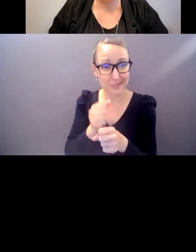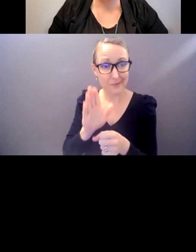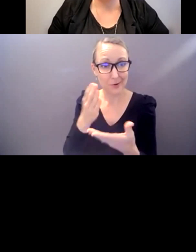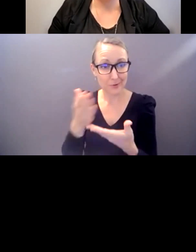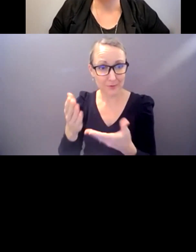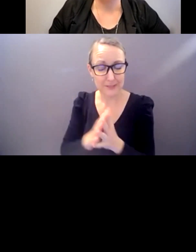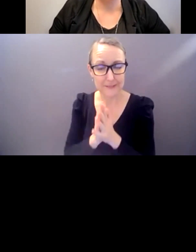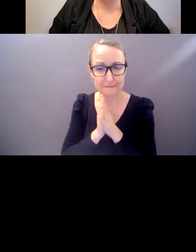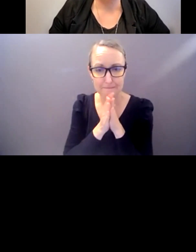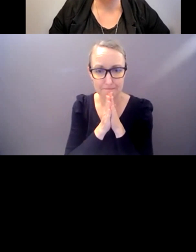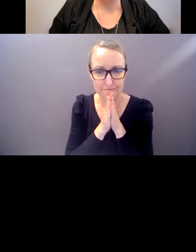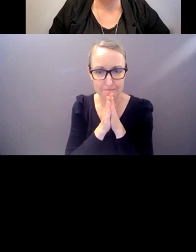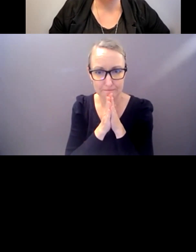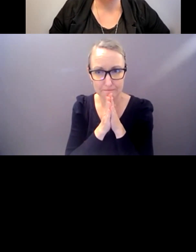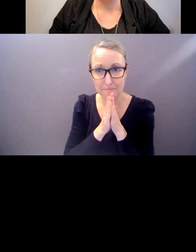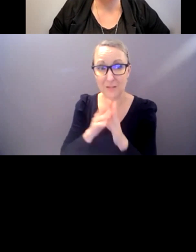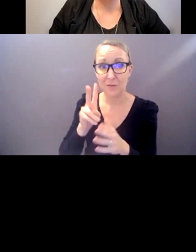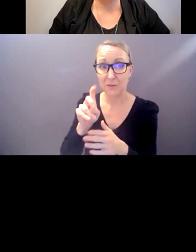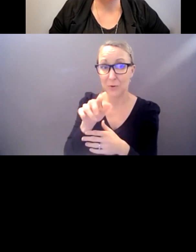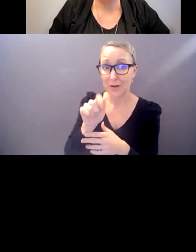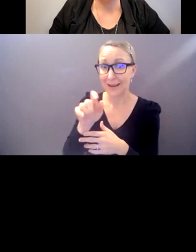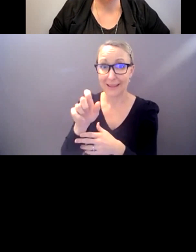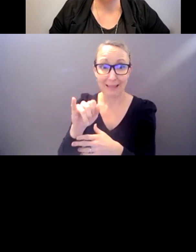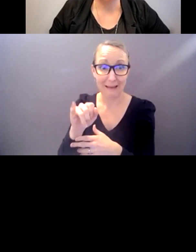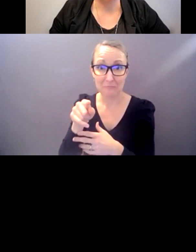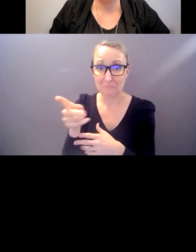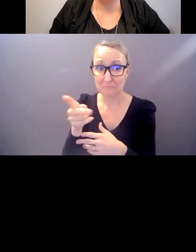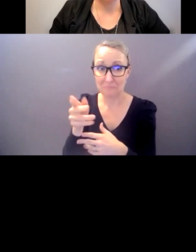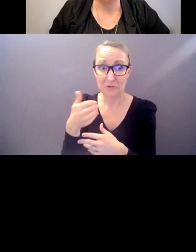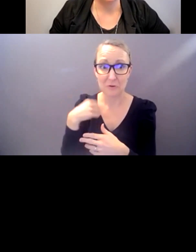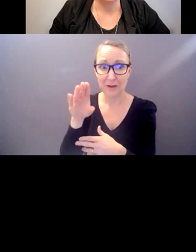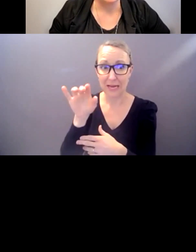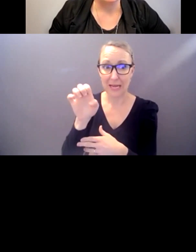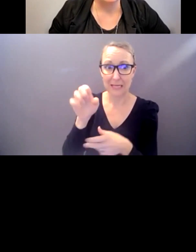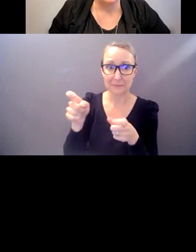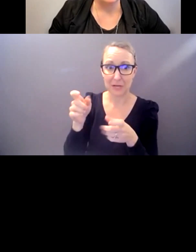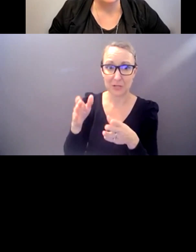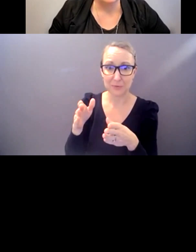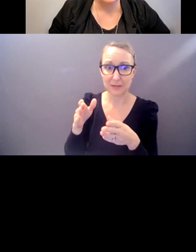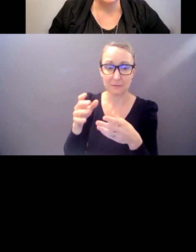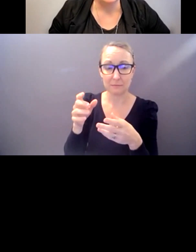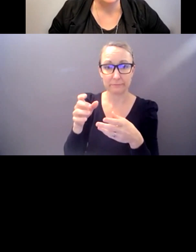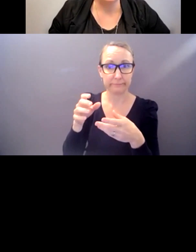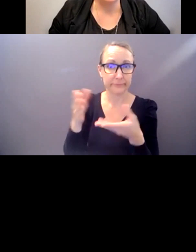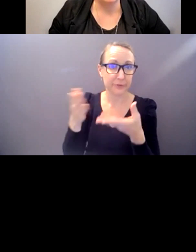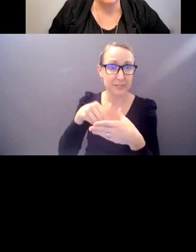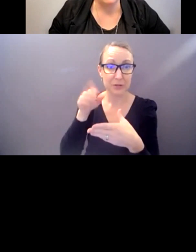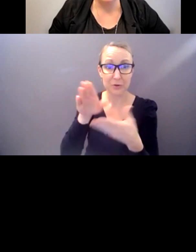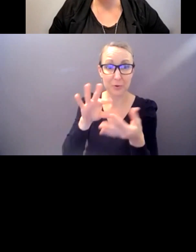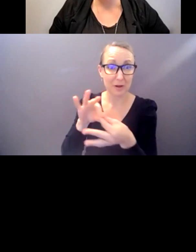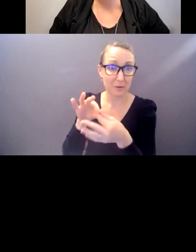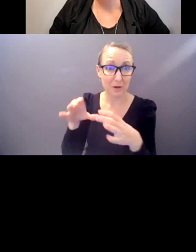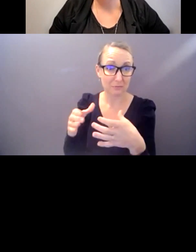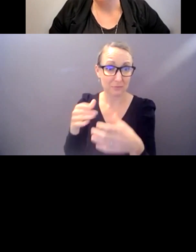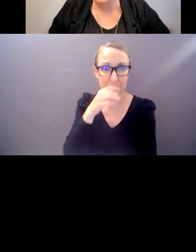would pose that to Victoria and Eli to see if they have any case management services in their network. Yeah, so